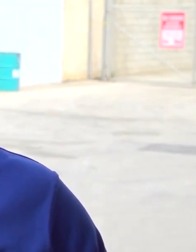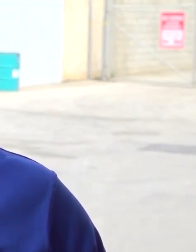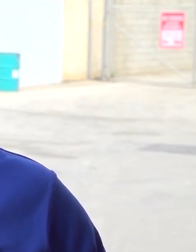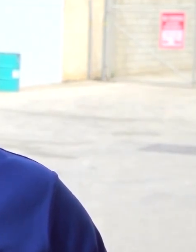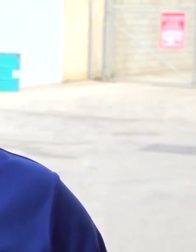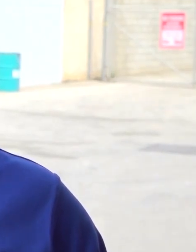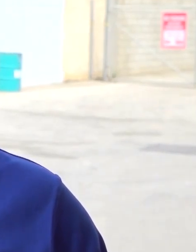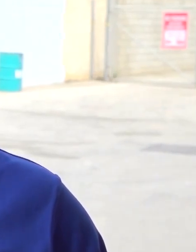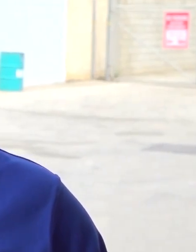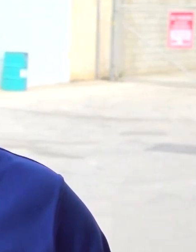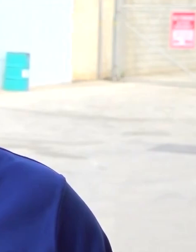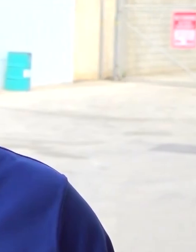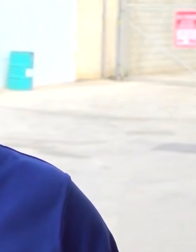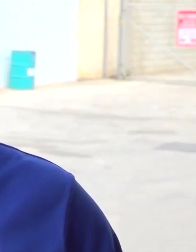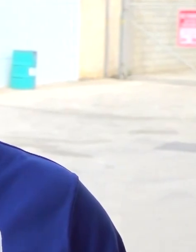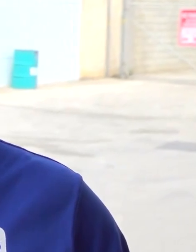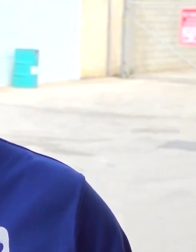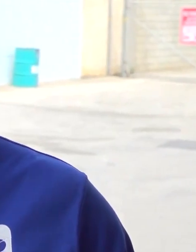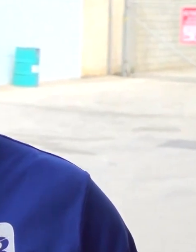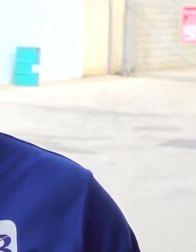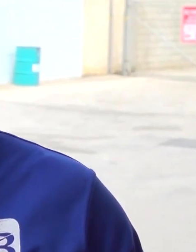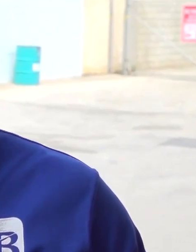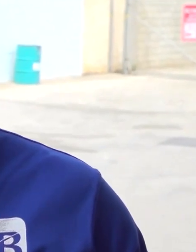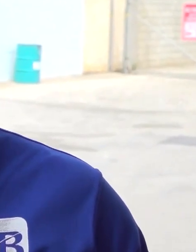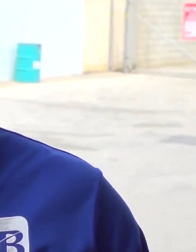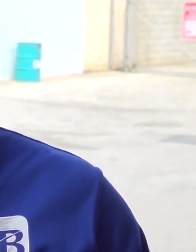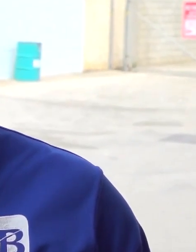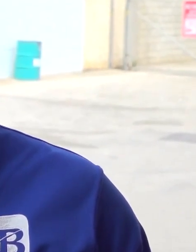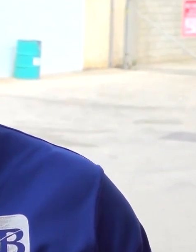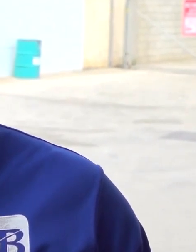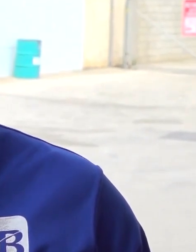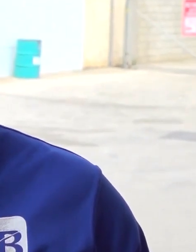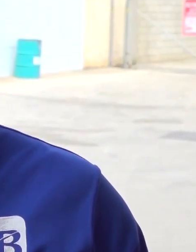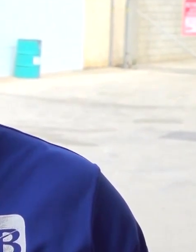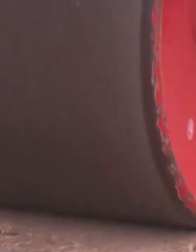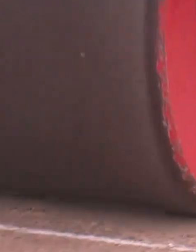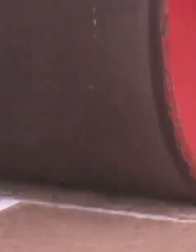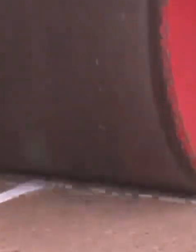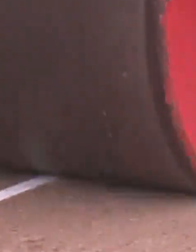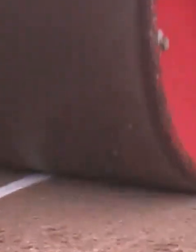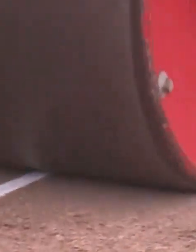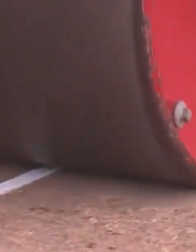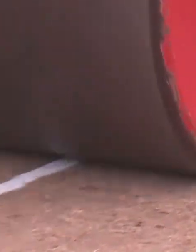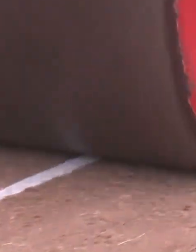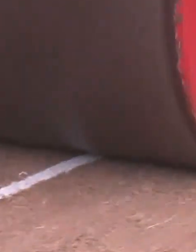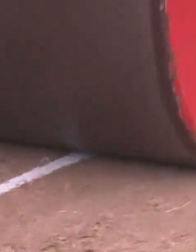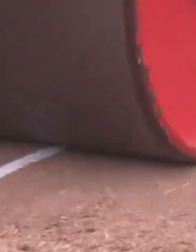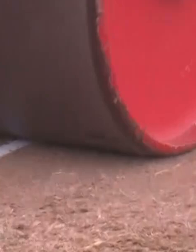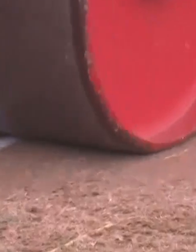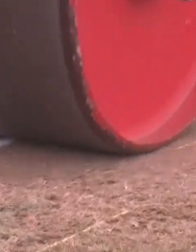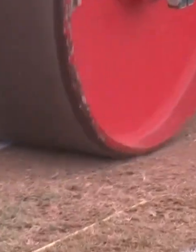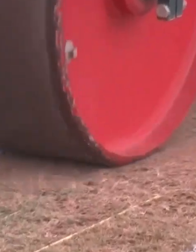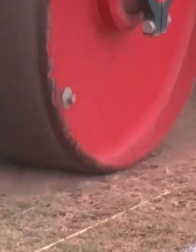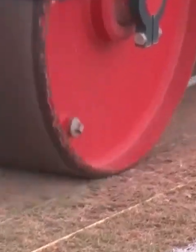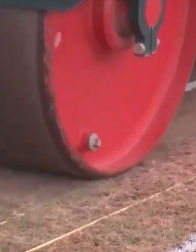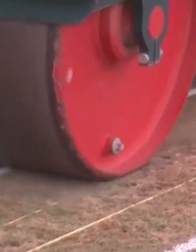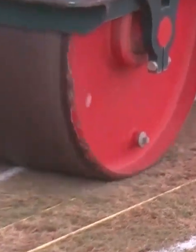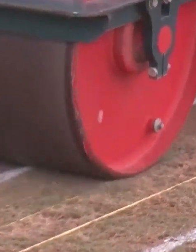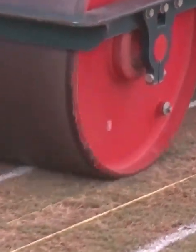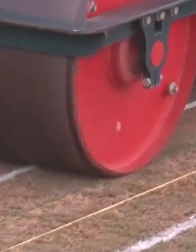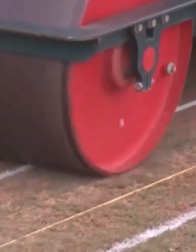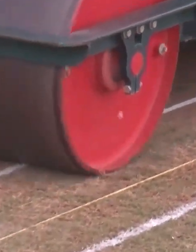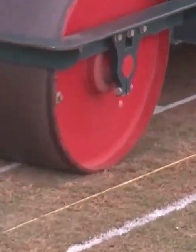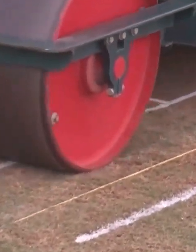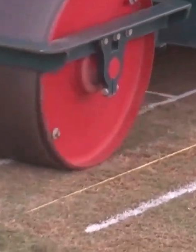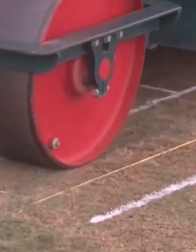of the preparation team and the actual event staff, everybody's performed well up to now. He also said final preparations were being done on the